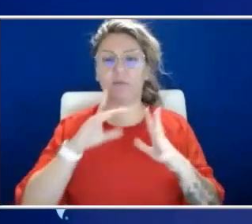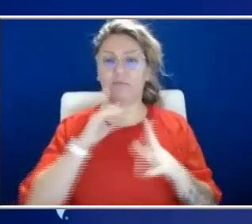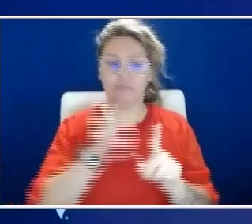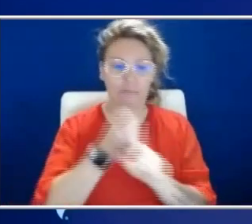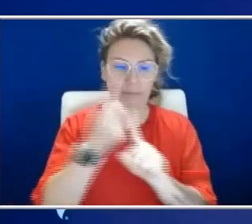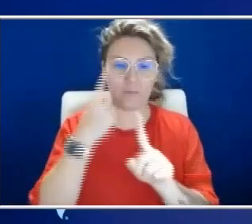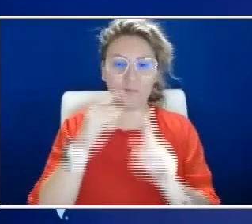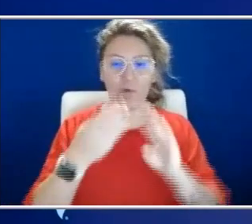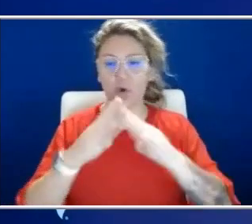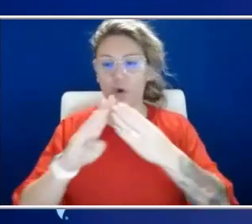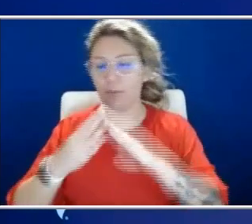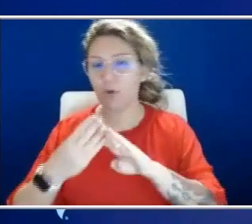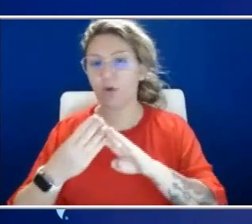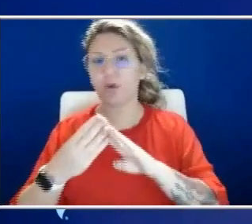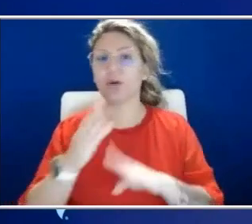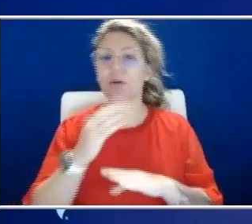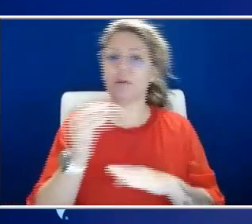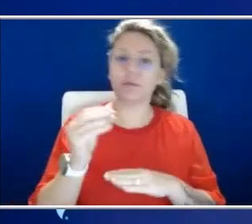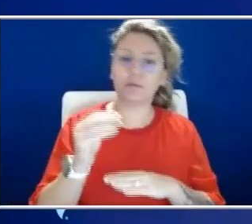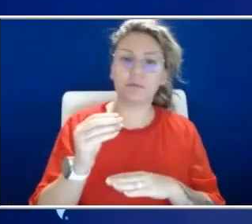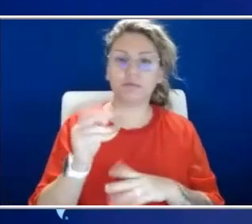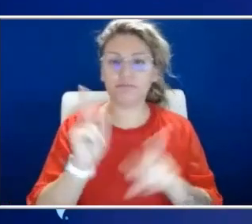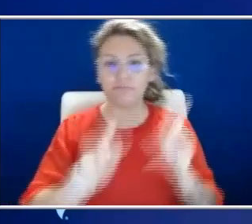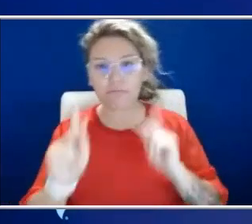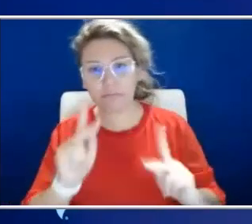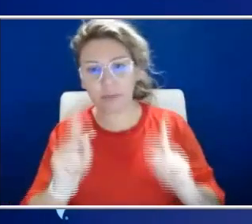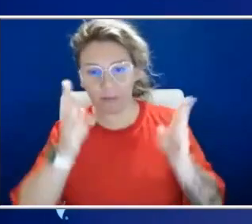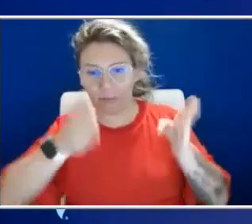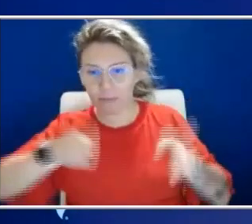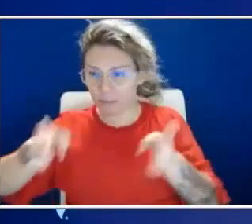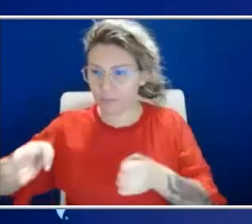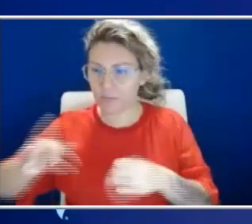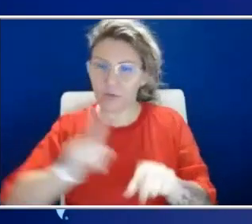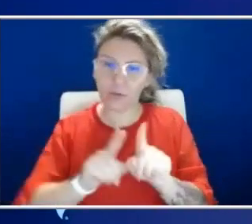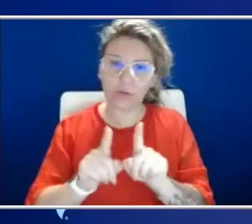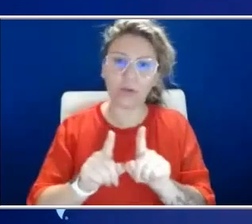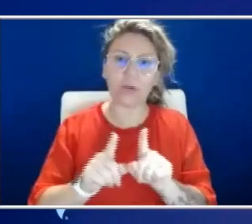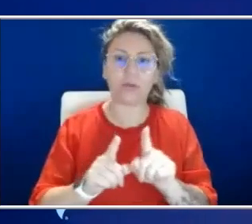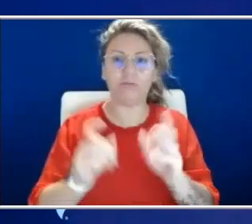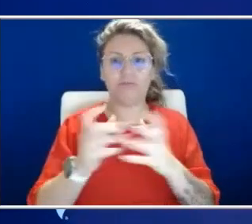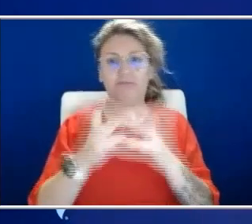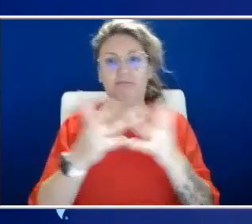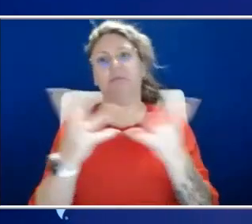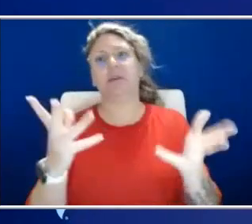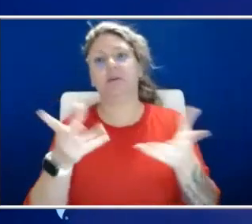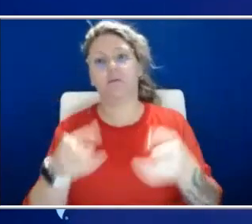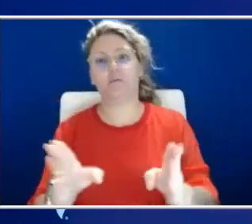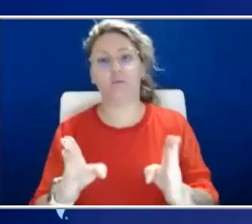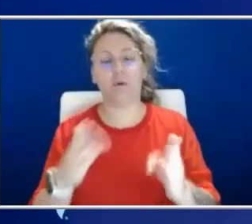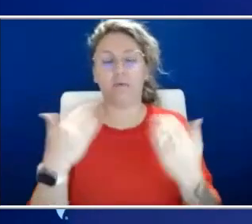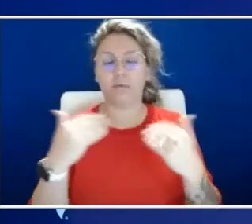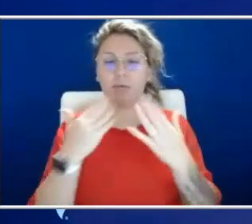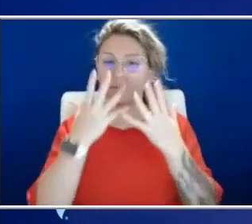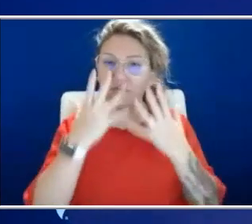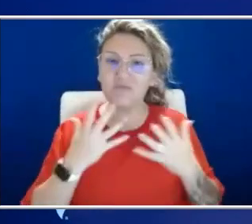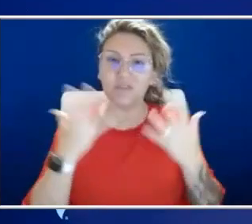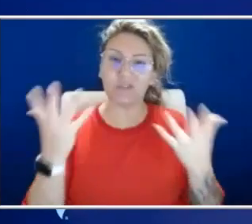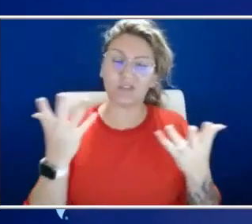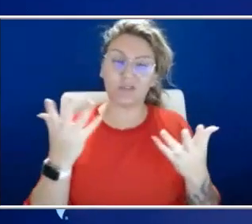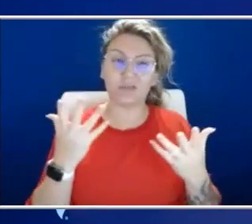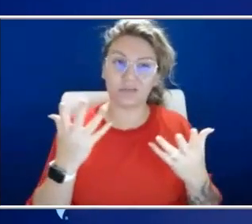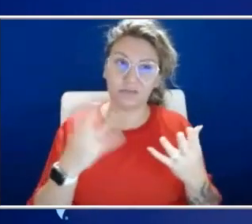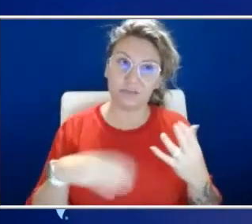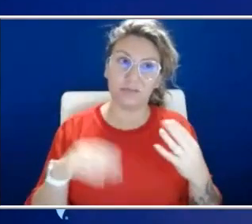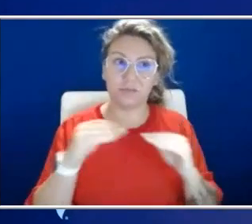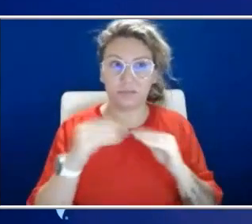and people individually as well. In many, many different ways. This is unfortunately one further way which we